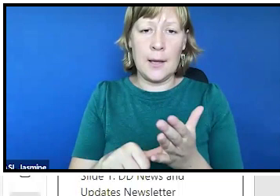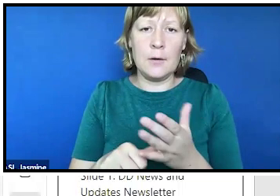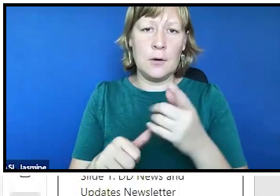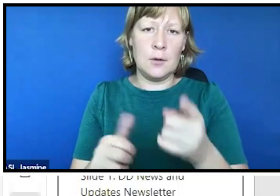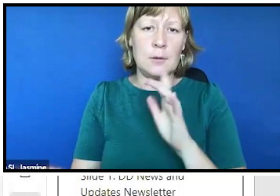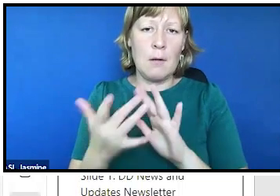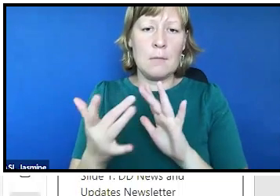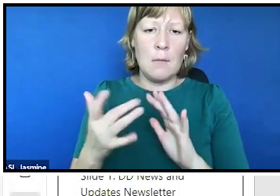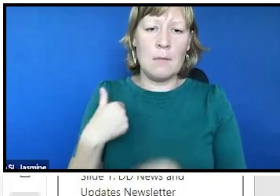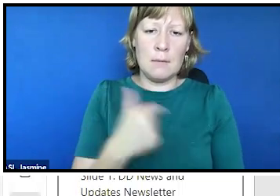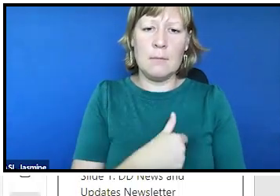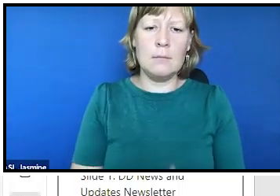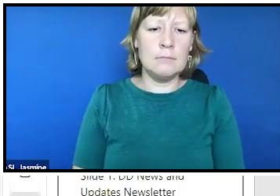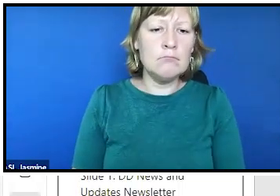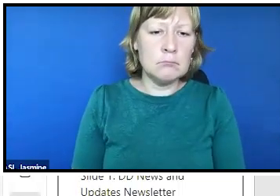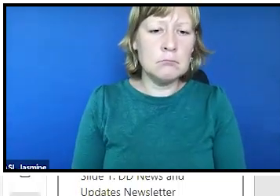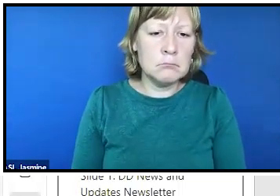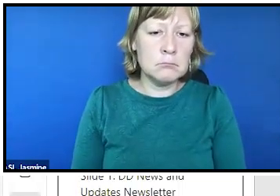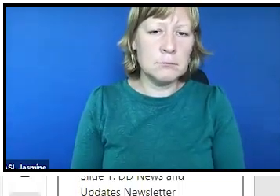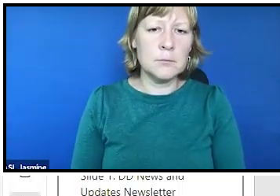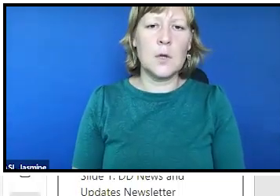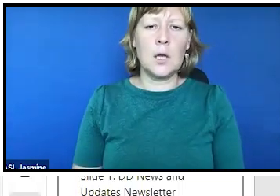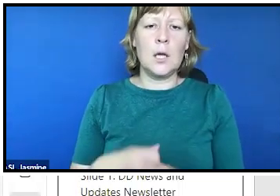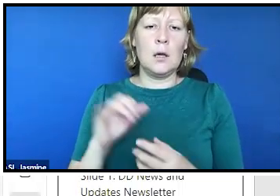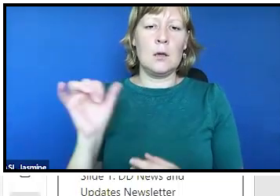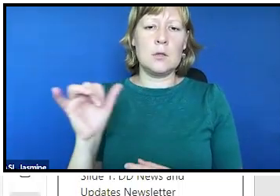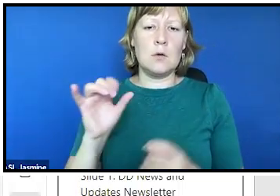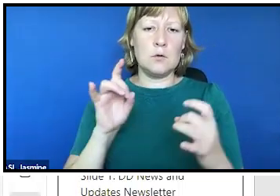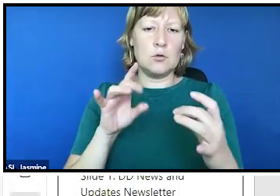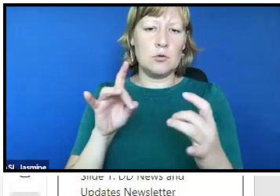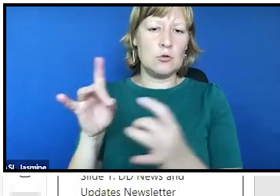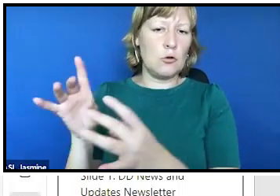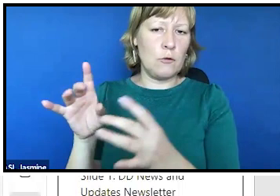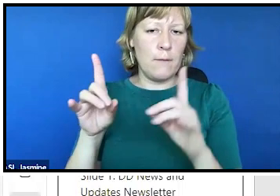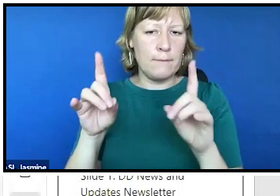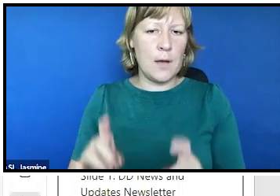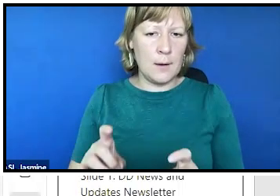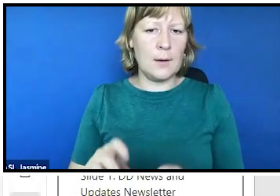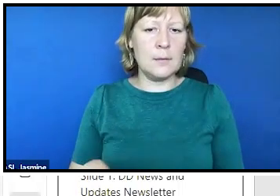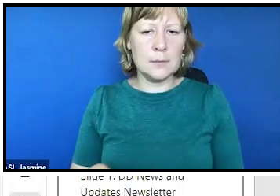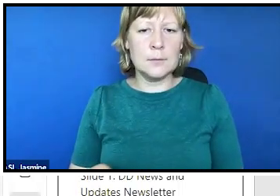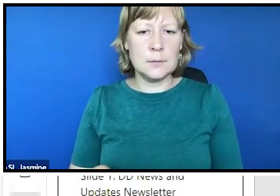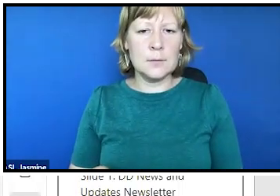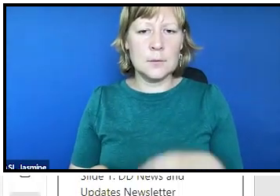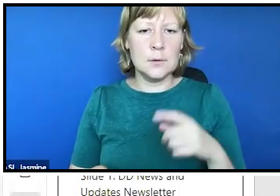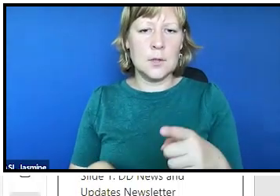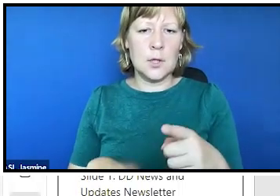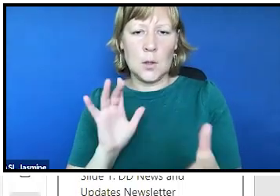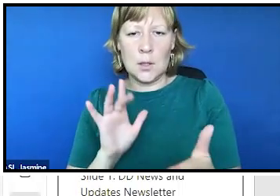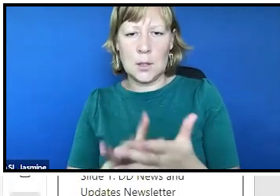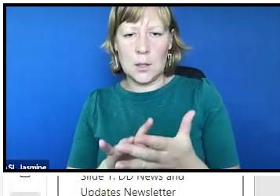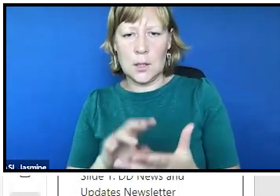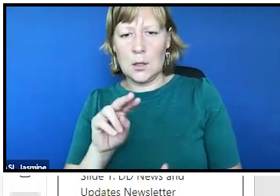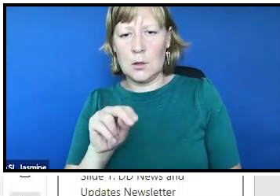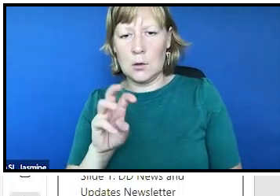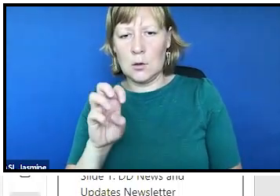have a survey that we're hoping to get your feedback on the newsletter. And when you click on the newsletter, it gives you an option